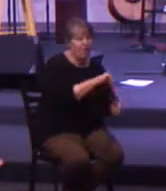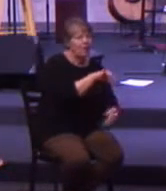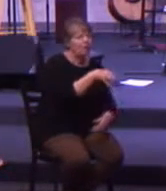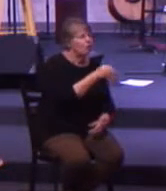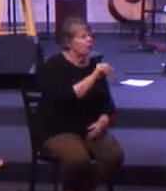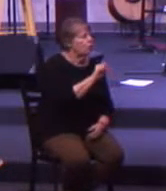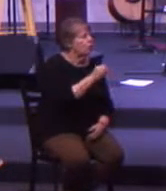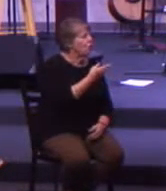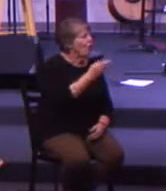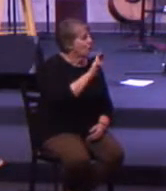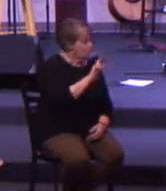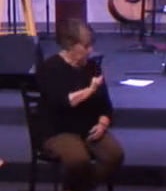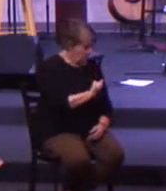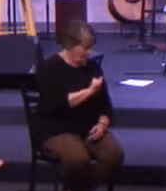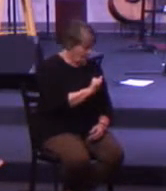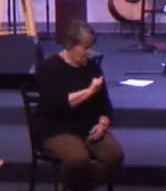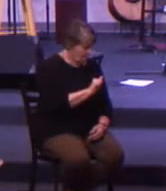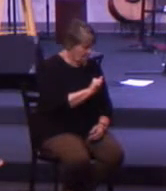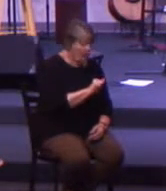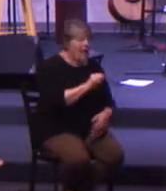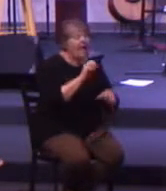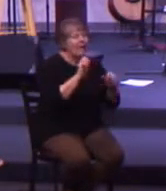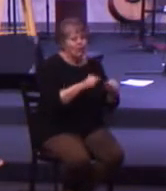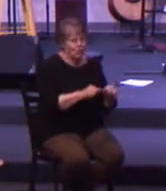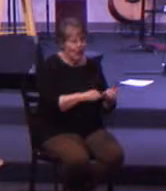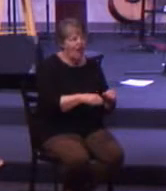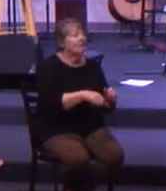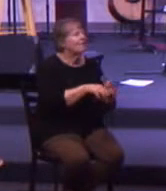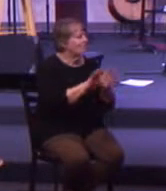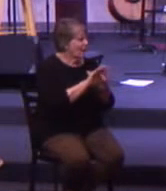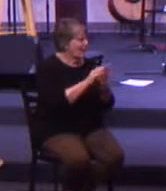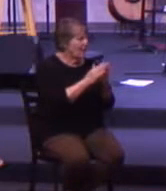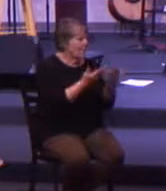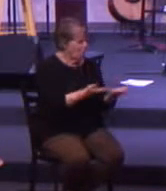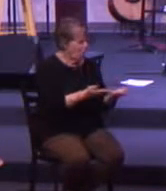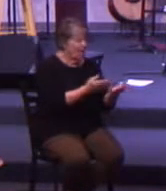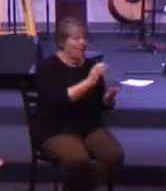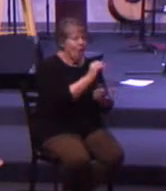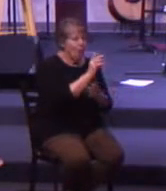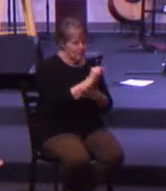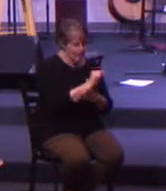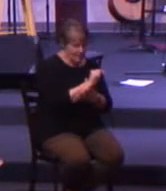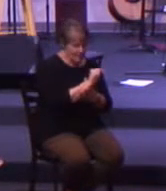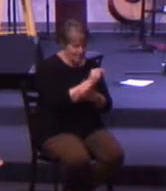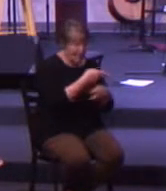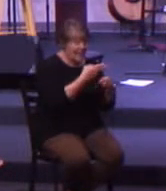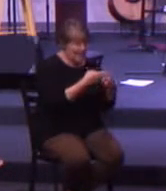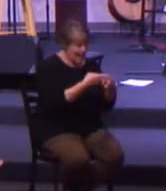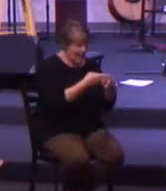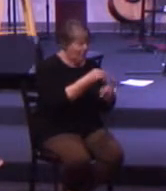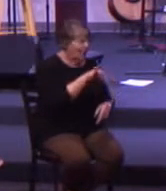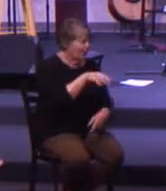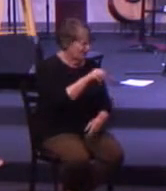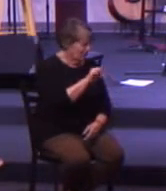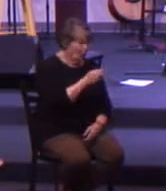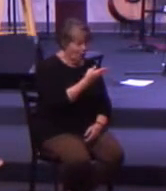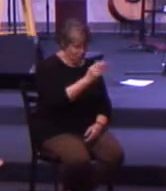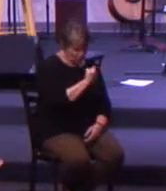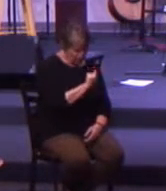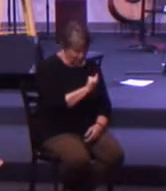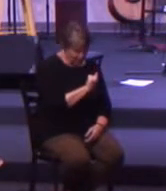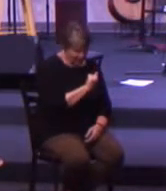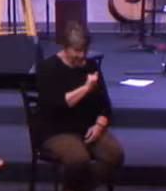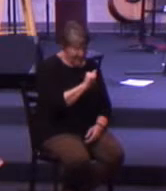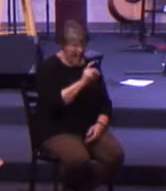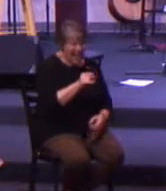read about Joshua, you can find it in a book in the Old Testament, conveniently named Joshua. And at the